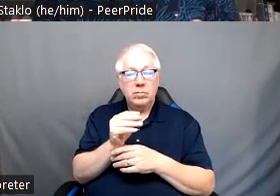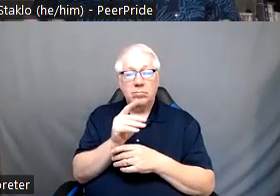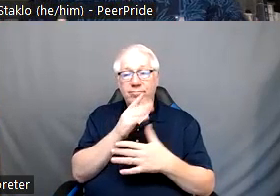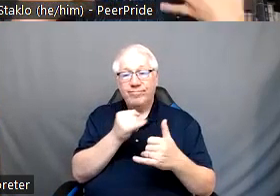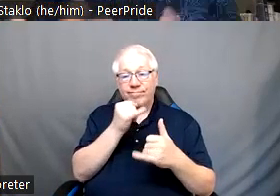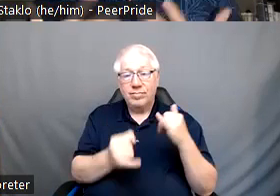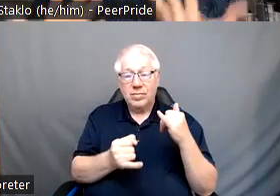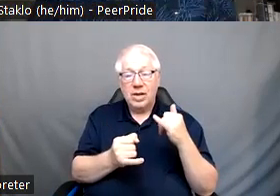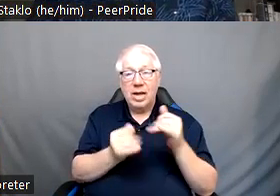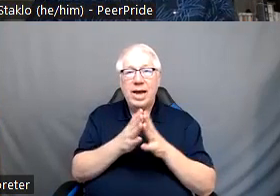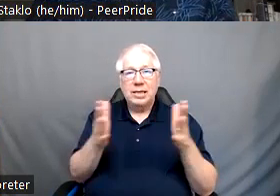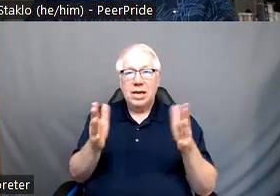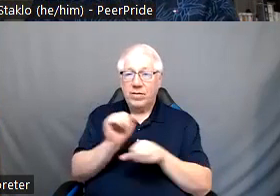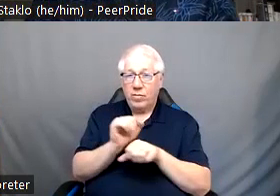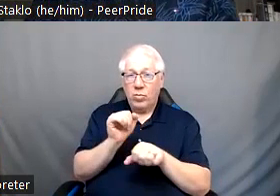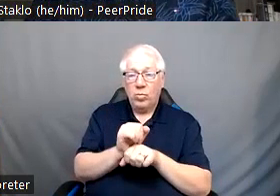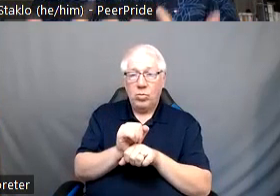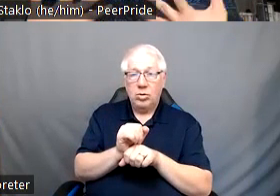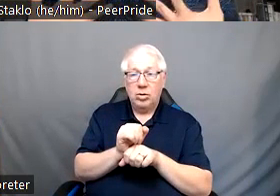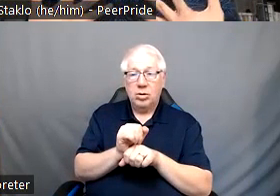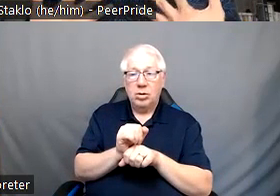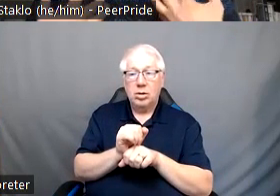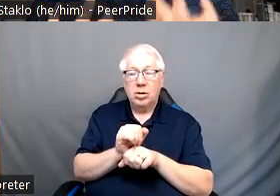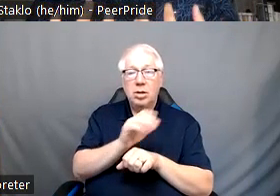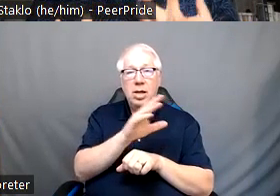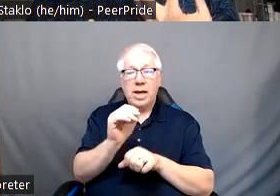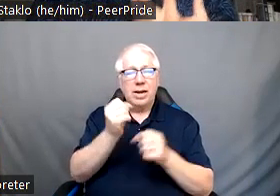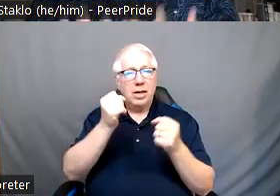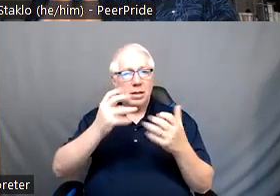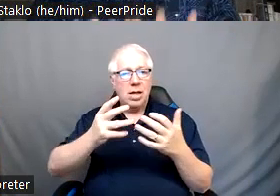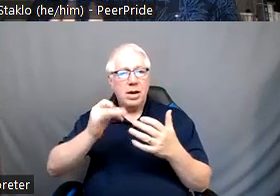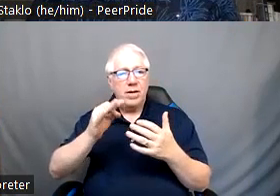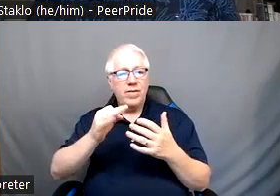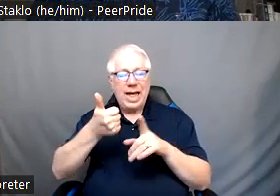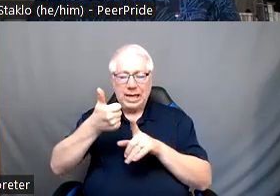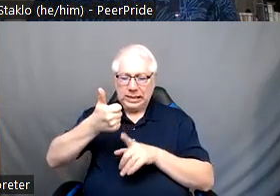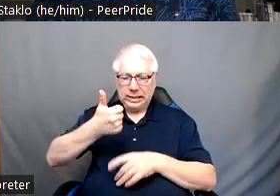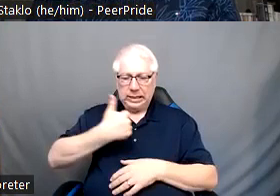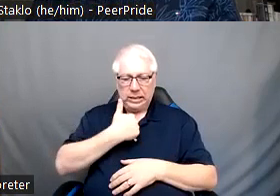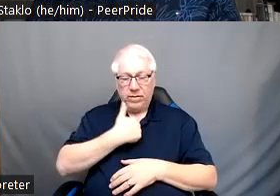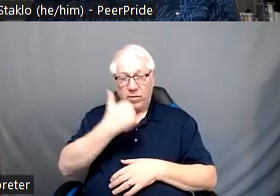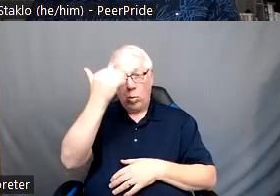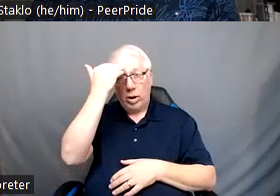ultimately, it's a lot of work. And it's a lot of self-awareness